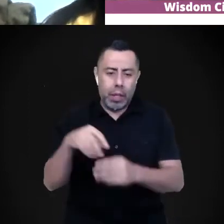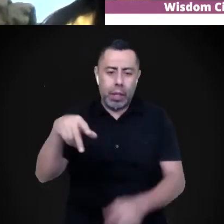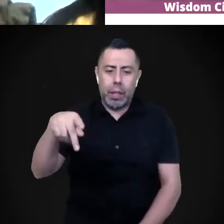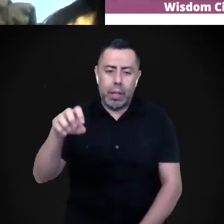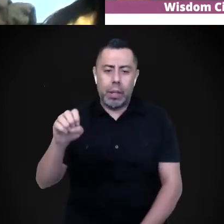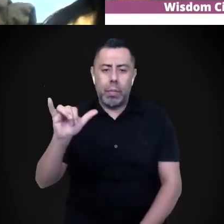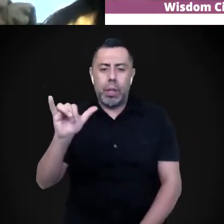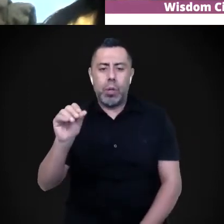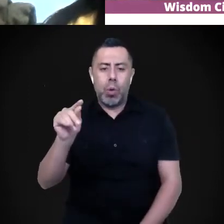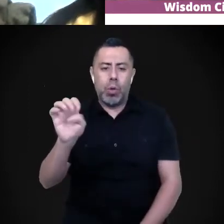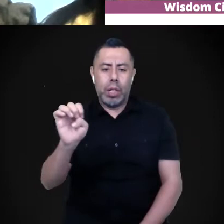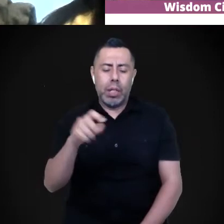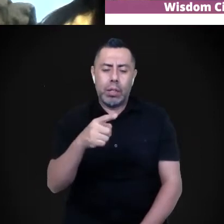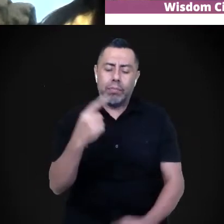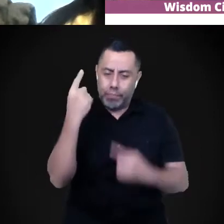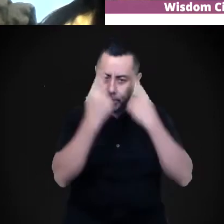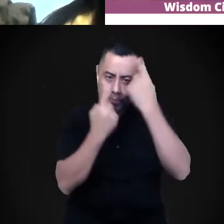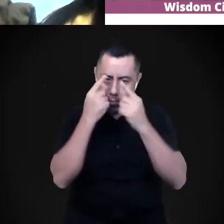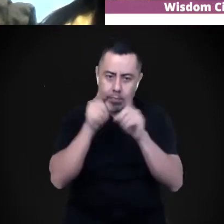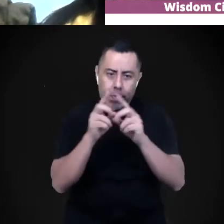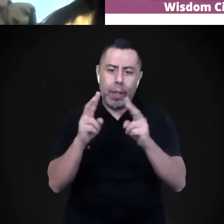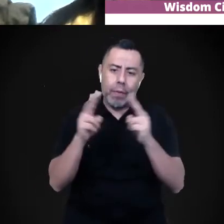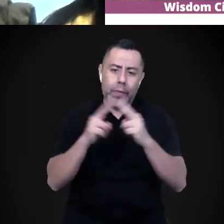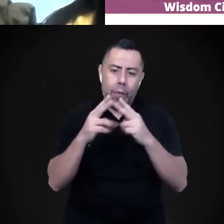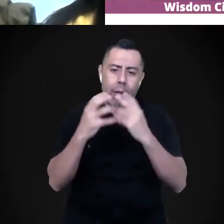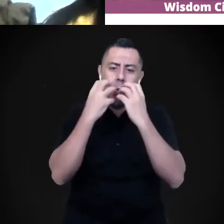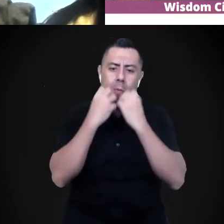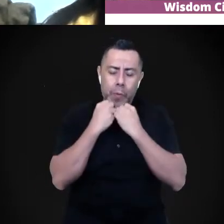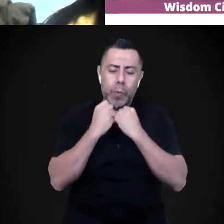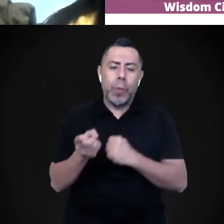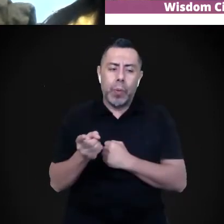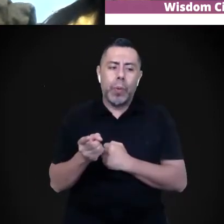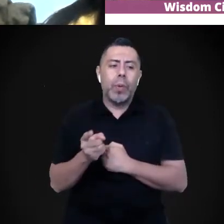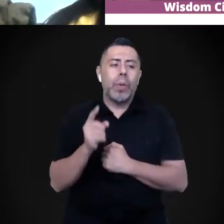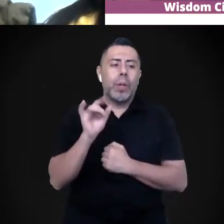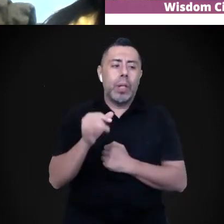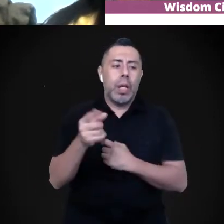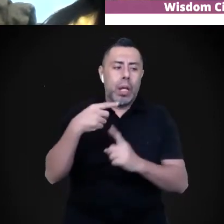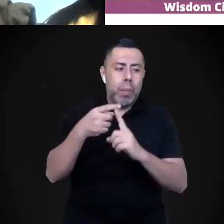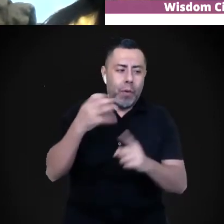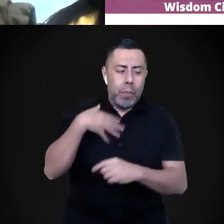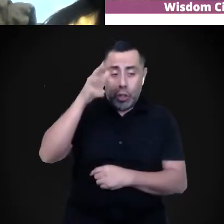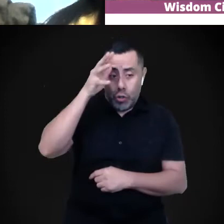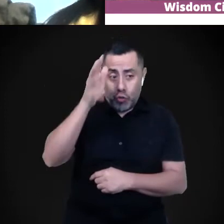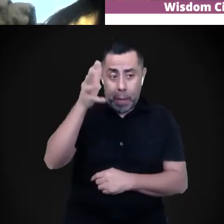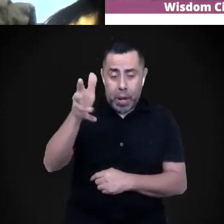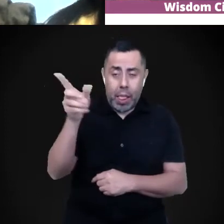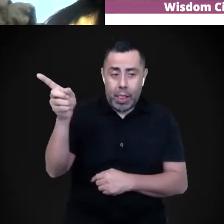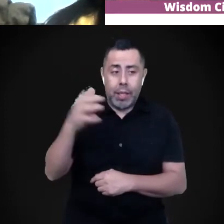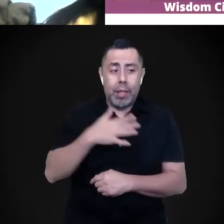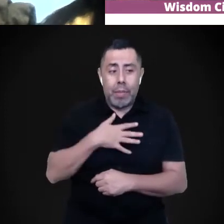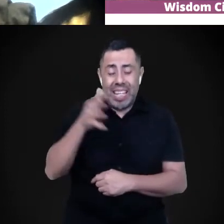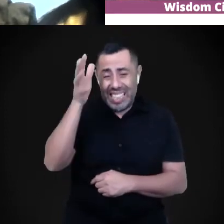it's very sacred to her. And that comes from my grandpa. And my dad was also the same way.